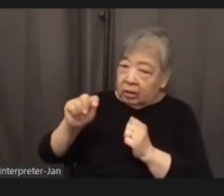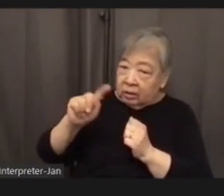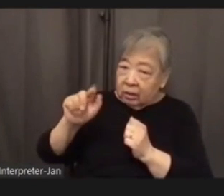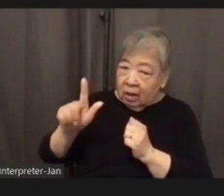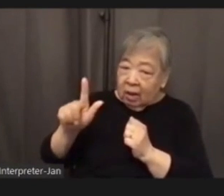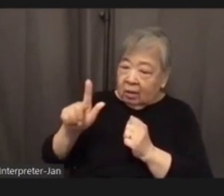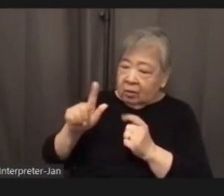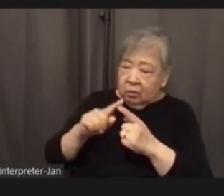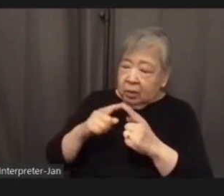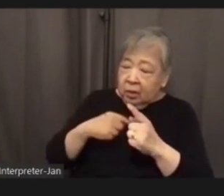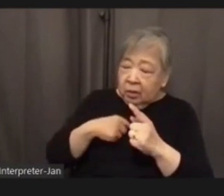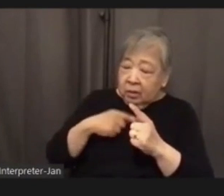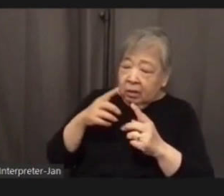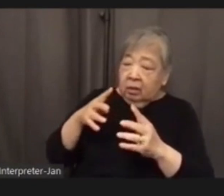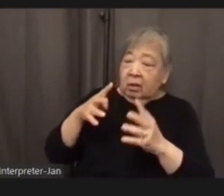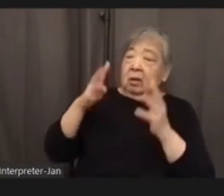mind-blowing.